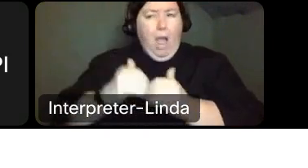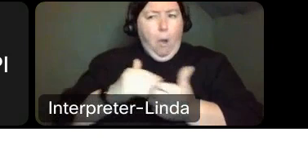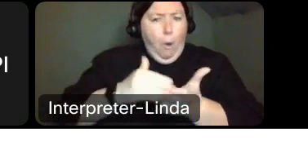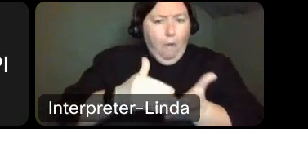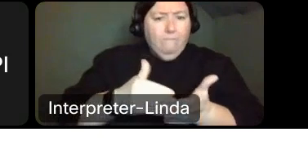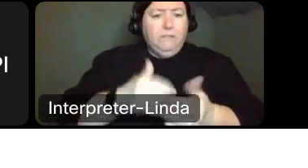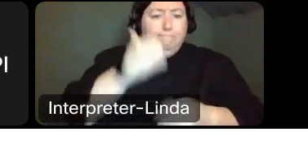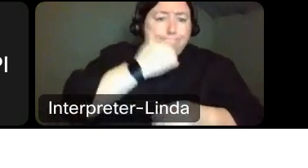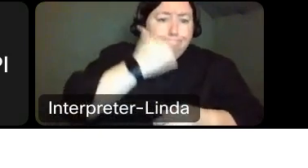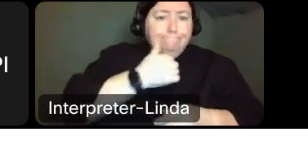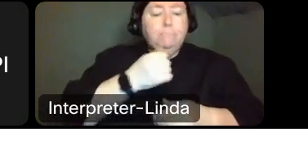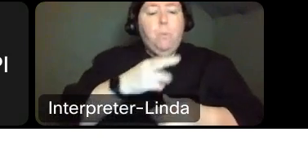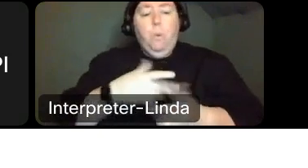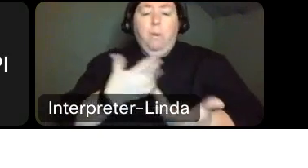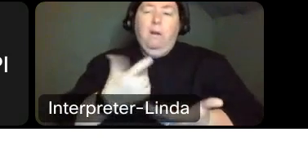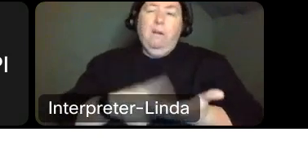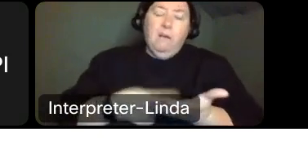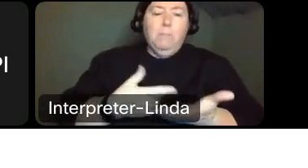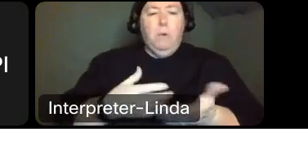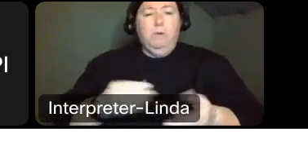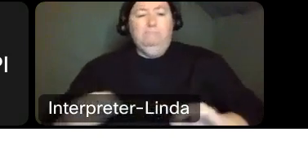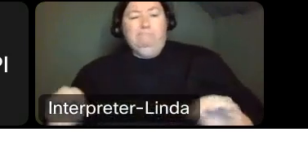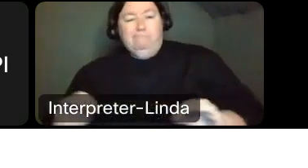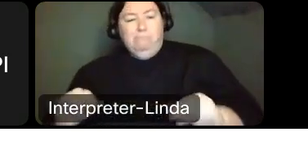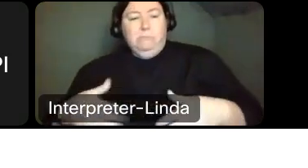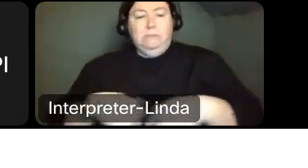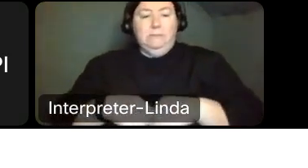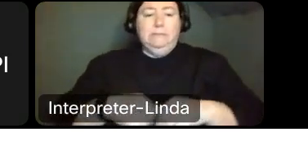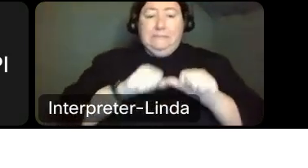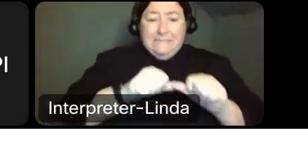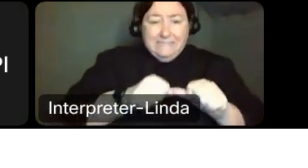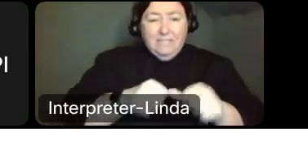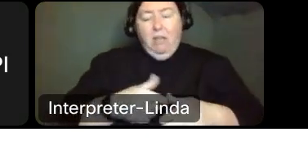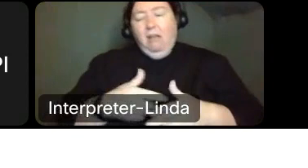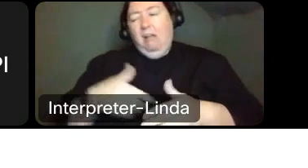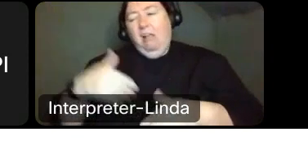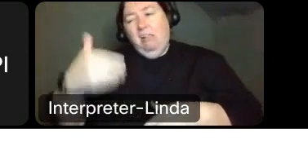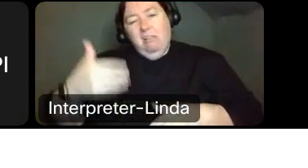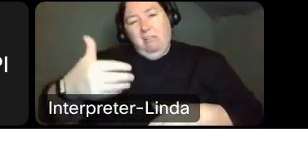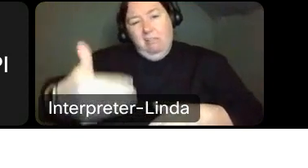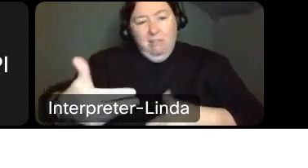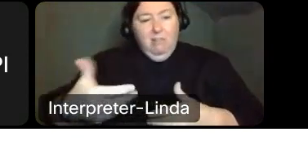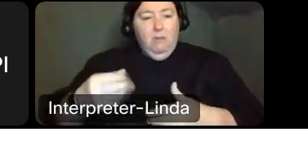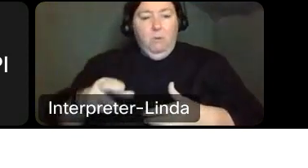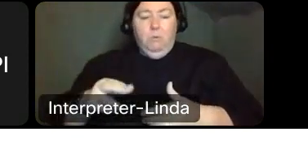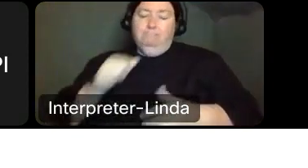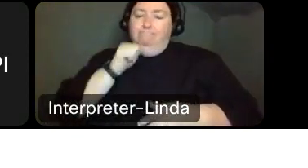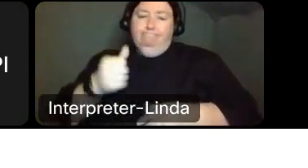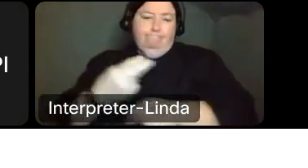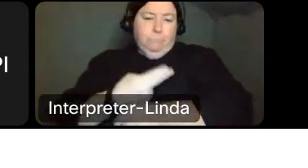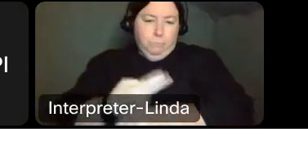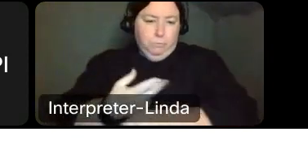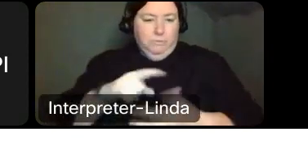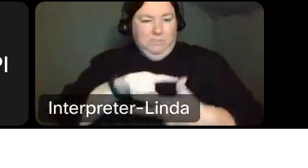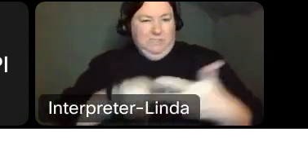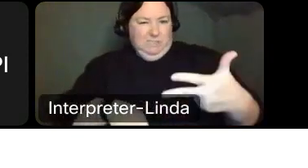implantable devices during instruction in school? Consistently using that technology, inconsistently using it, or does not use it? So sort of